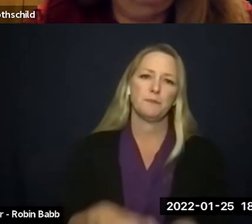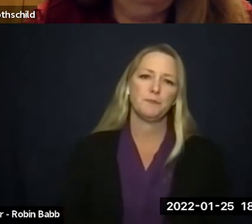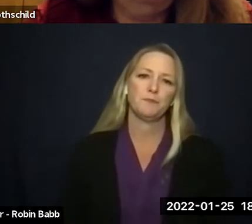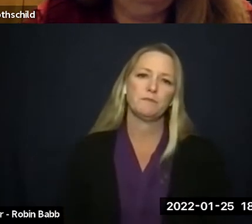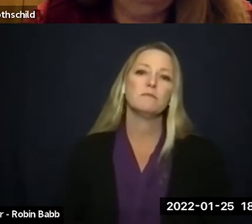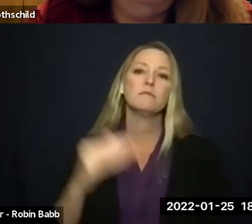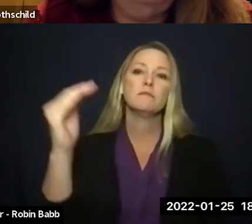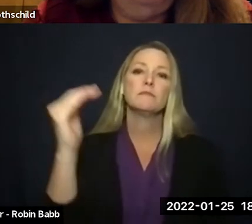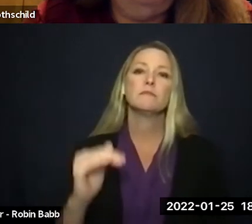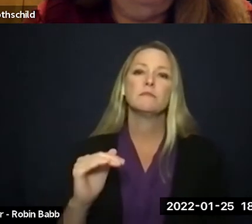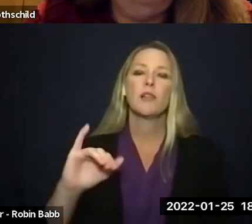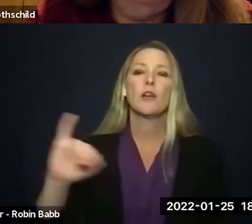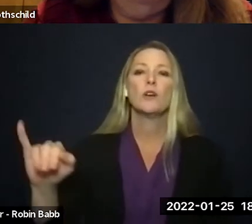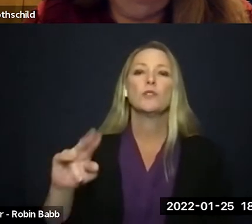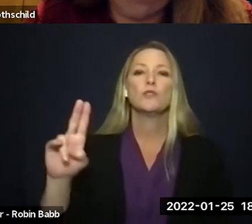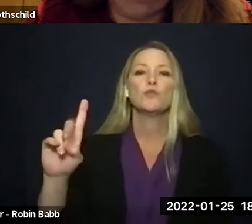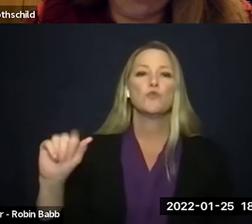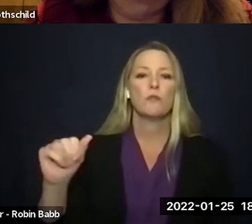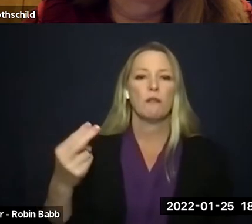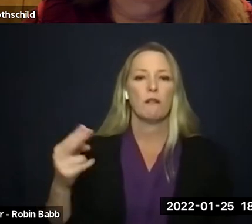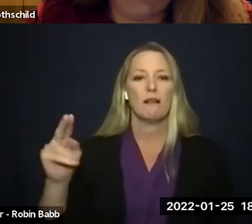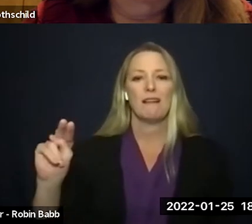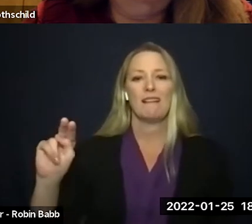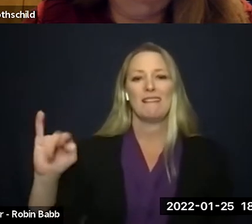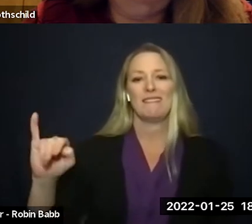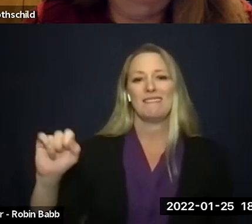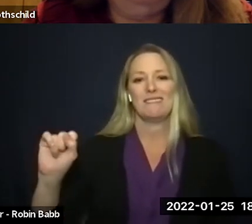next speaker is judah neeson